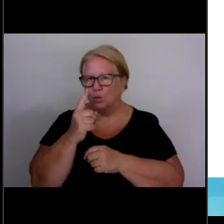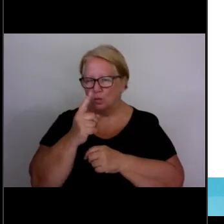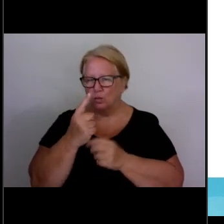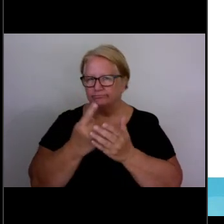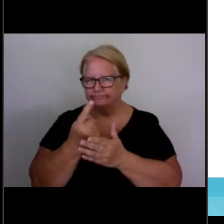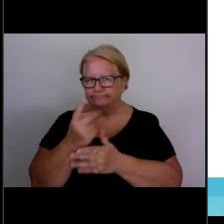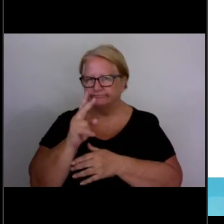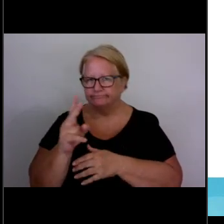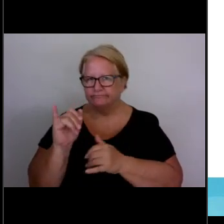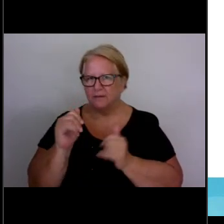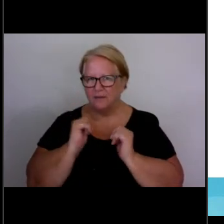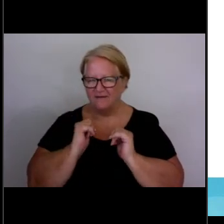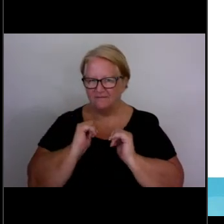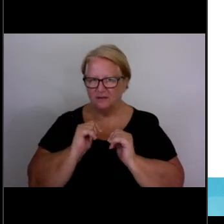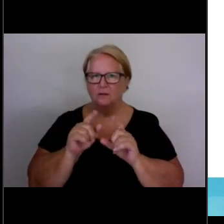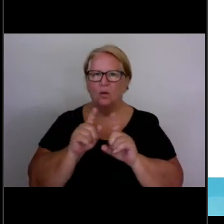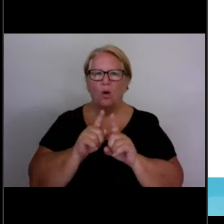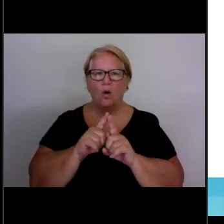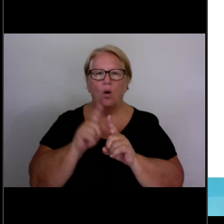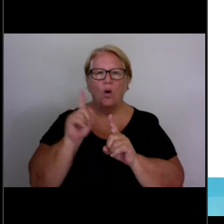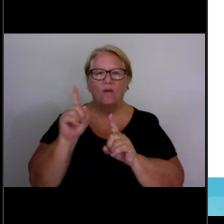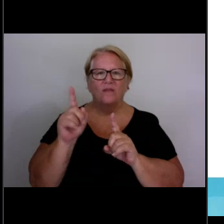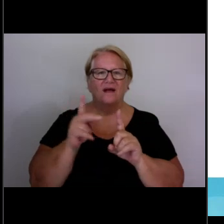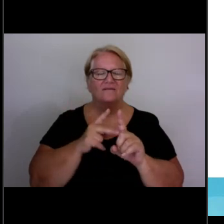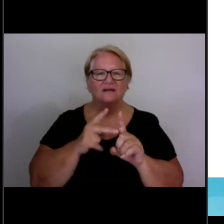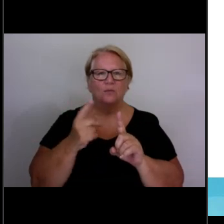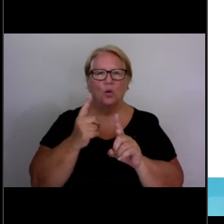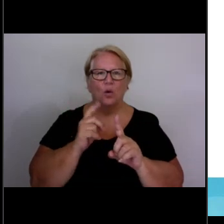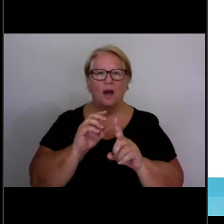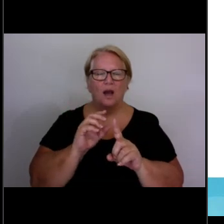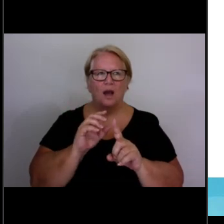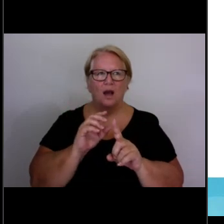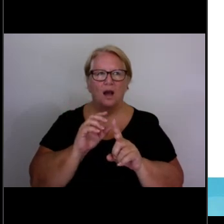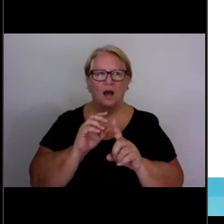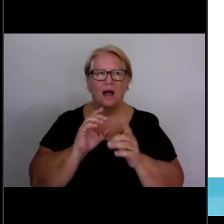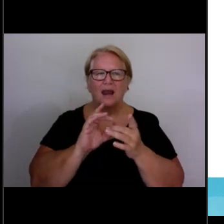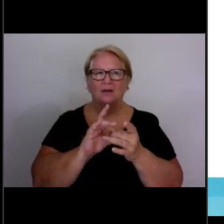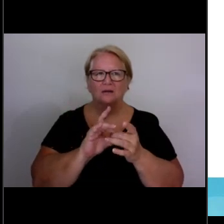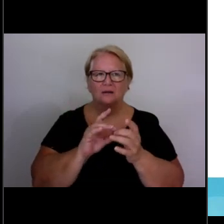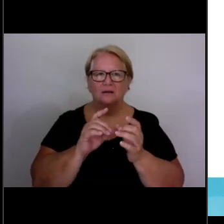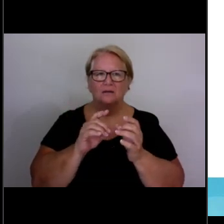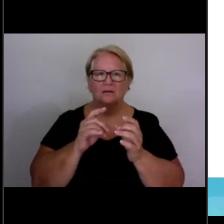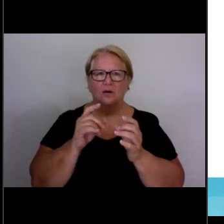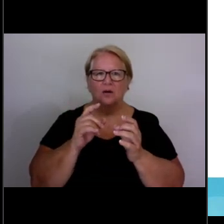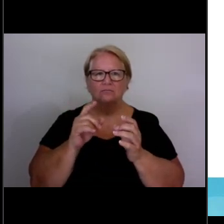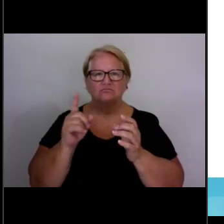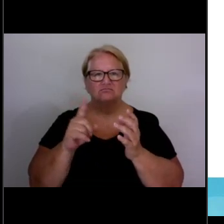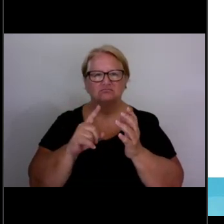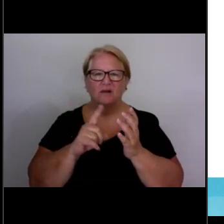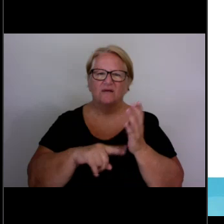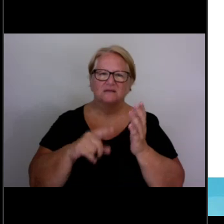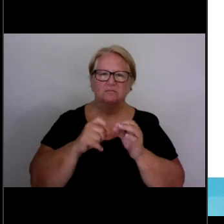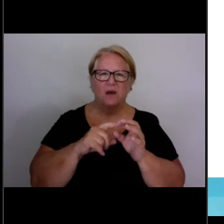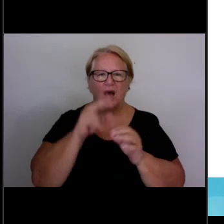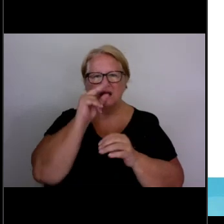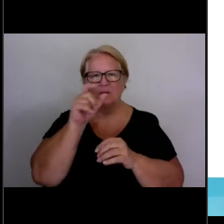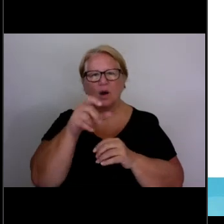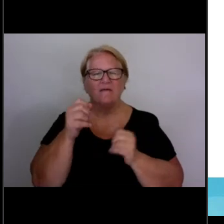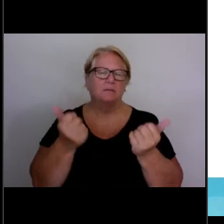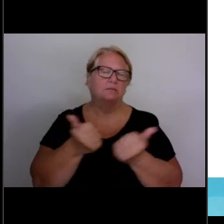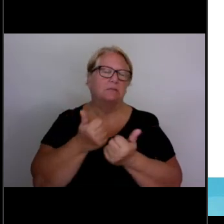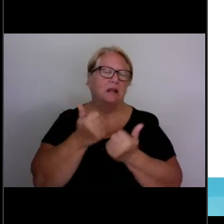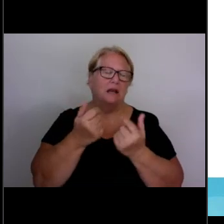same benefits for the victims apply to the person impacted by an offence committed by a young person. Plenty of evidence online to support this. So